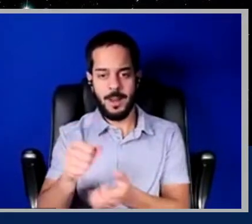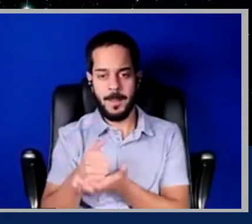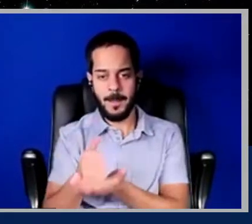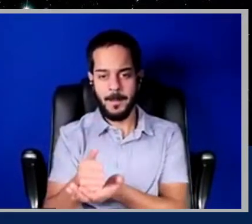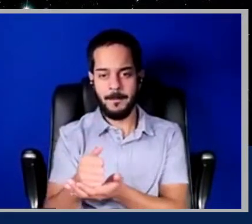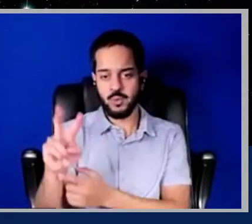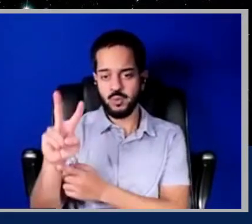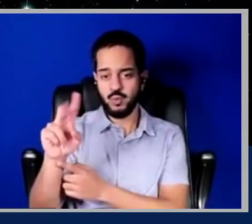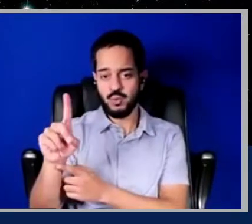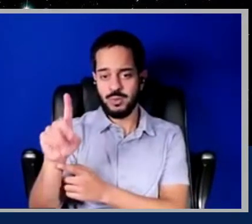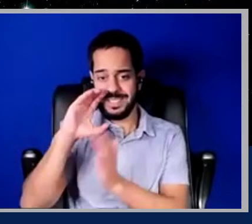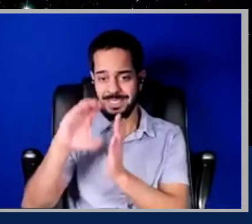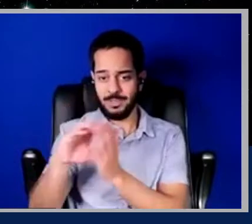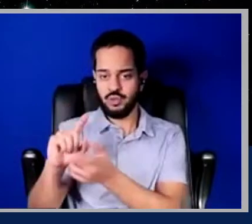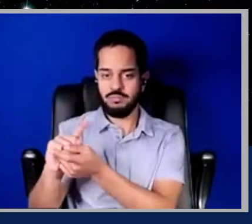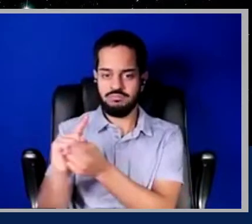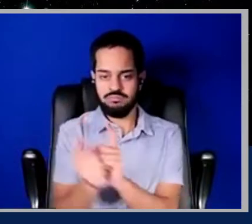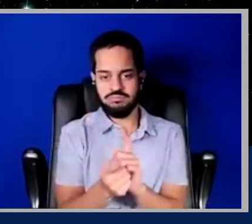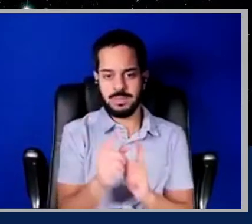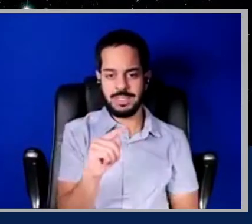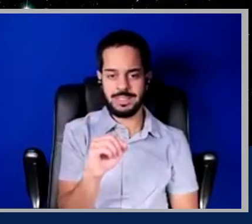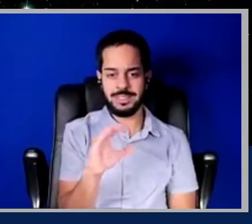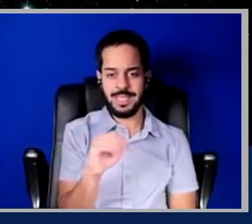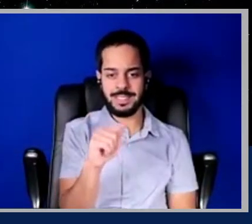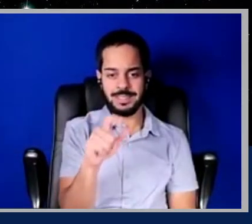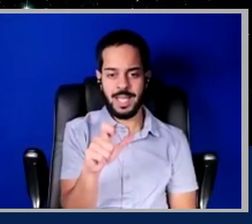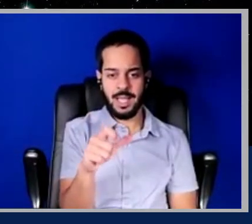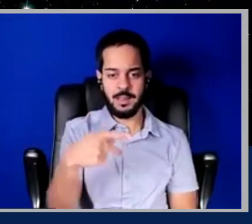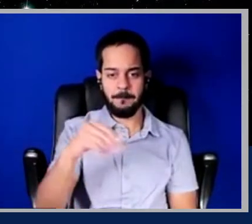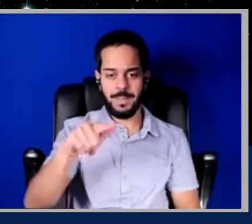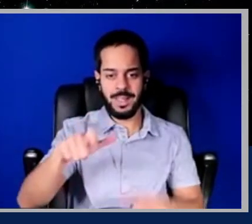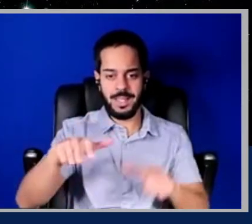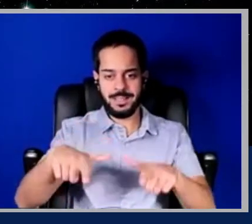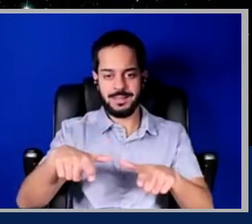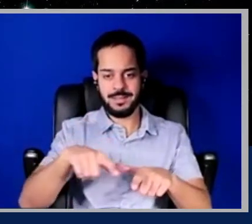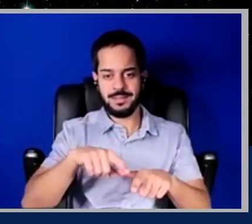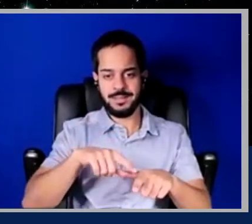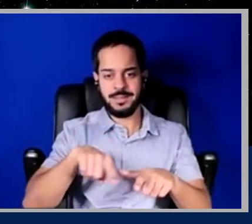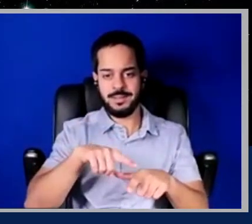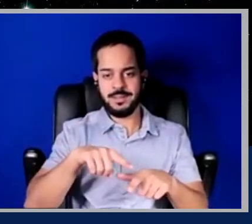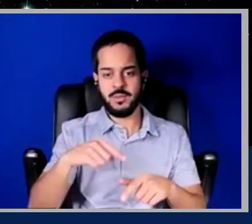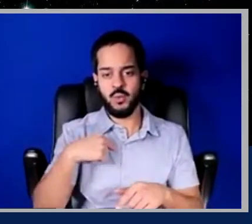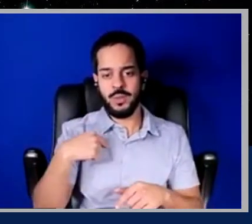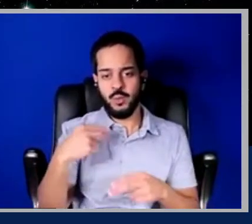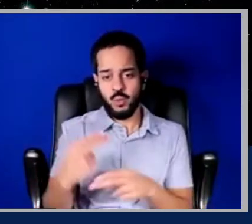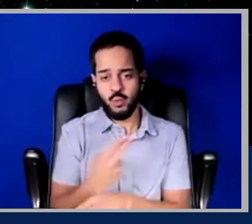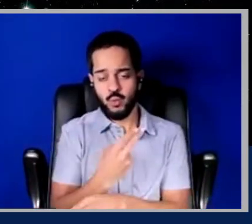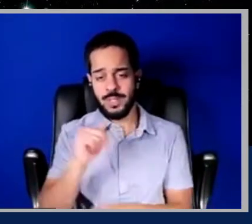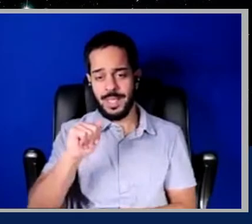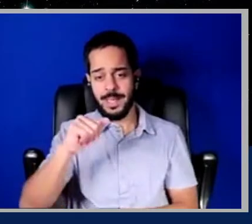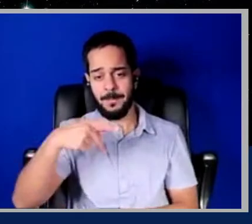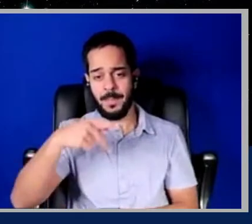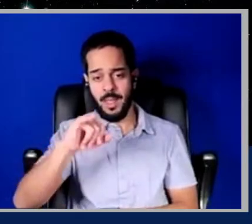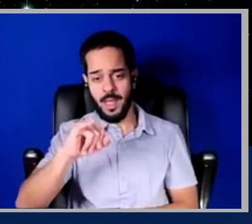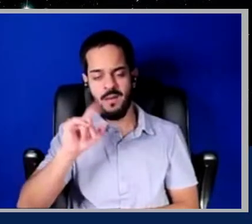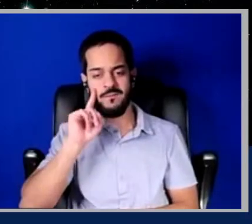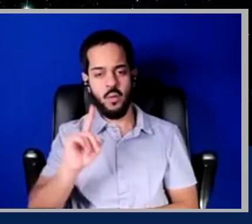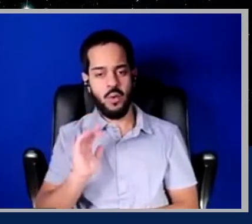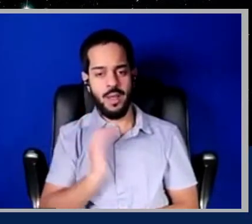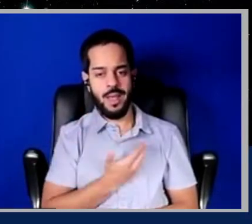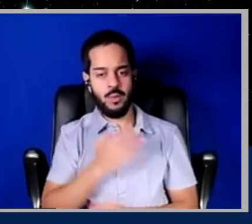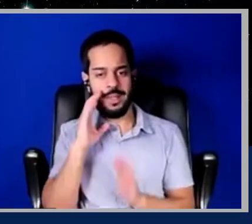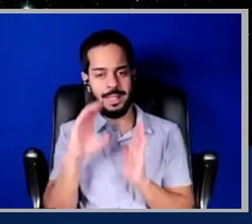two-dimensional images to tactile plates. So we are using that API for our images. So every time we release